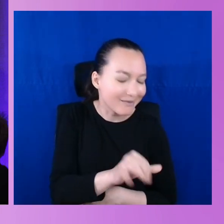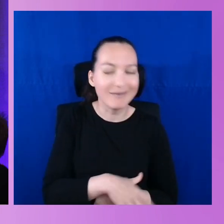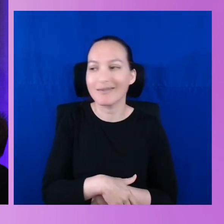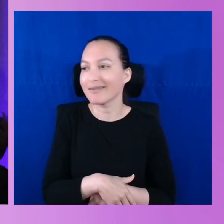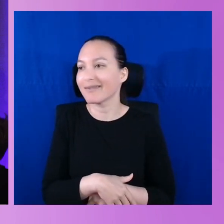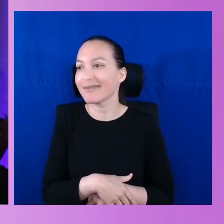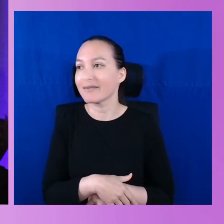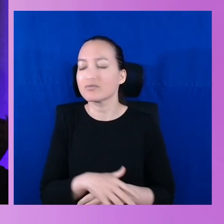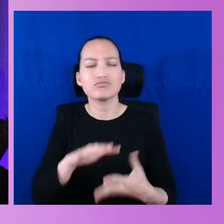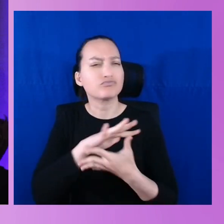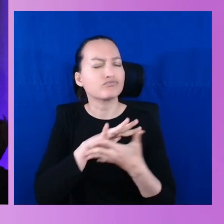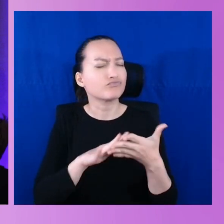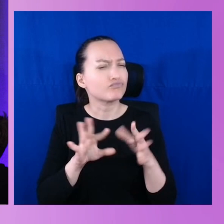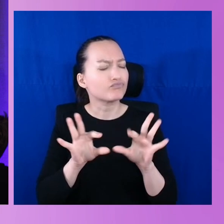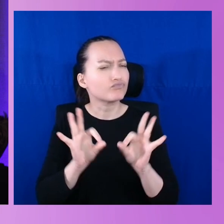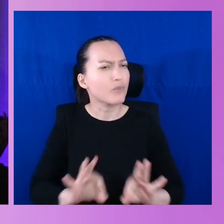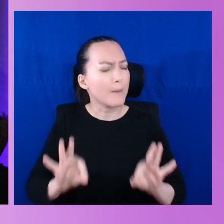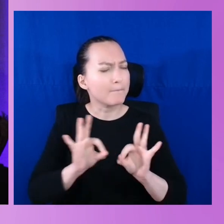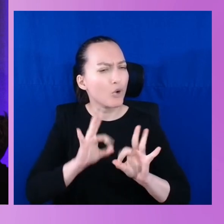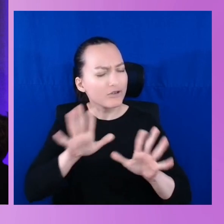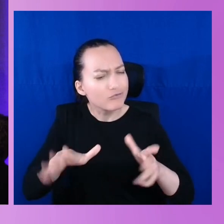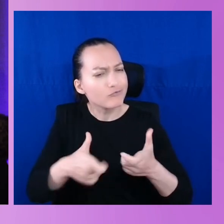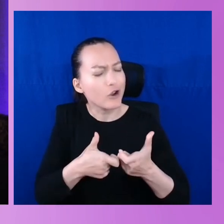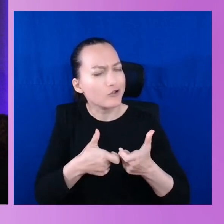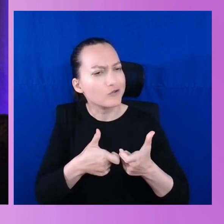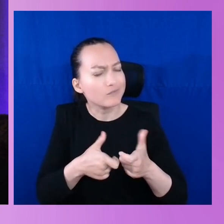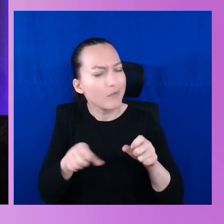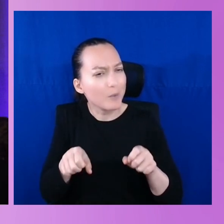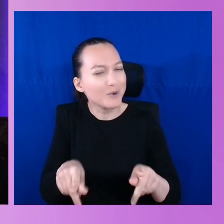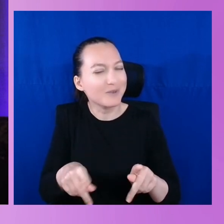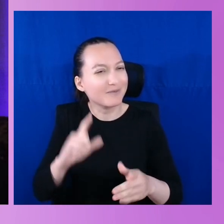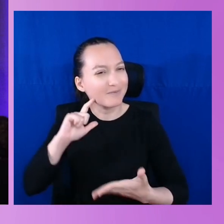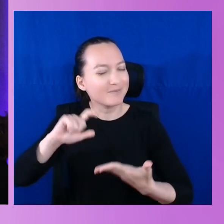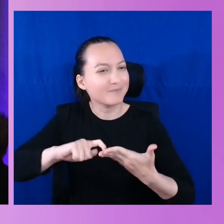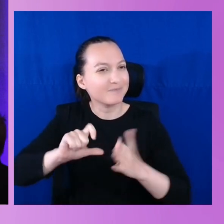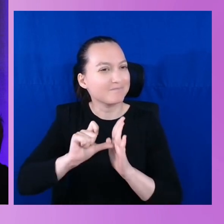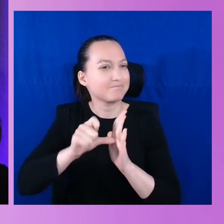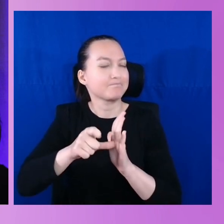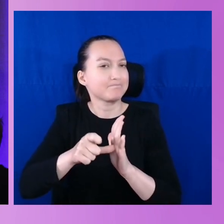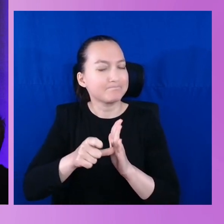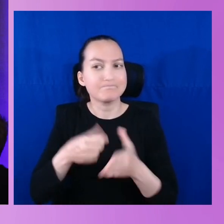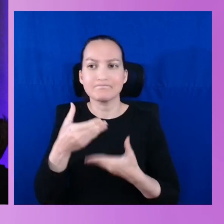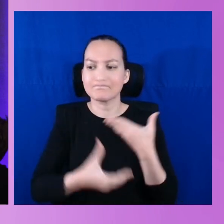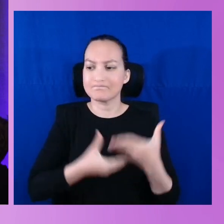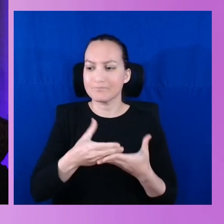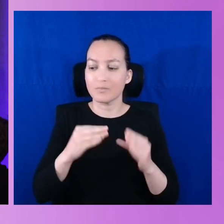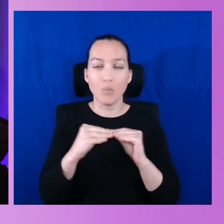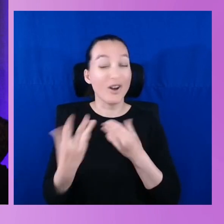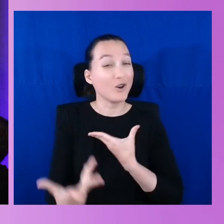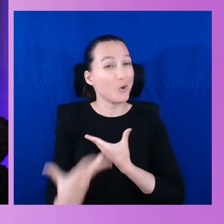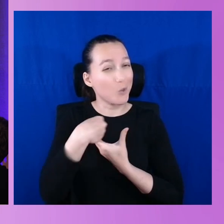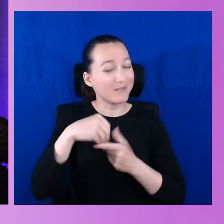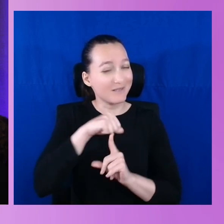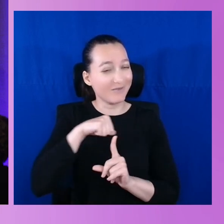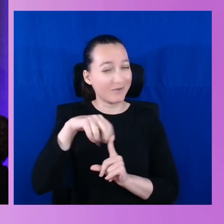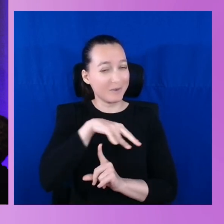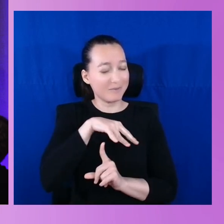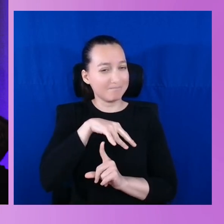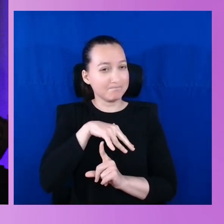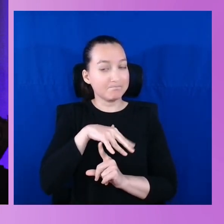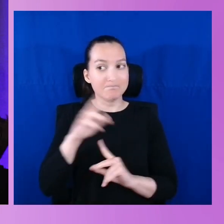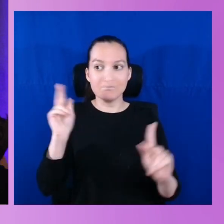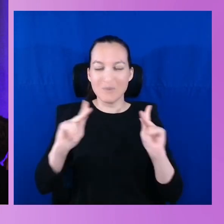some key challenges and opportunities you would highlight as we strive to create a more inclusive environment for